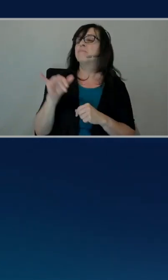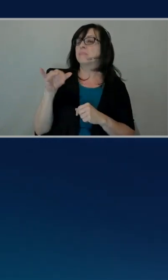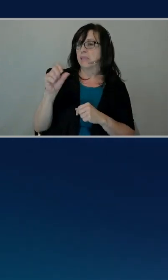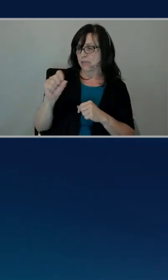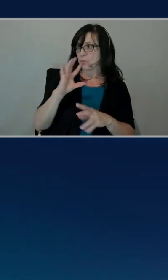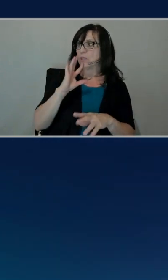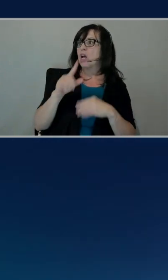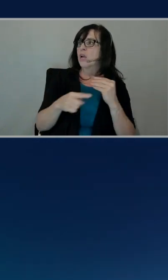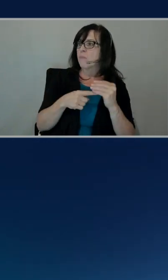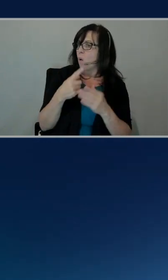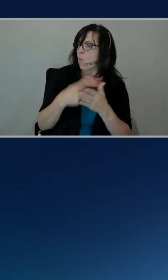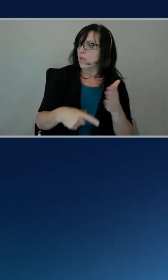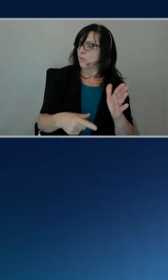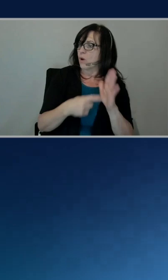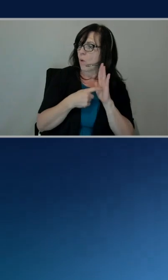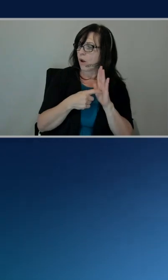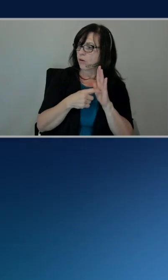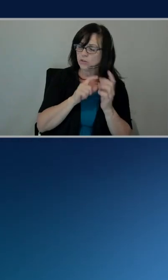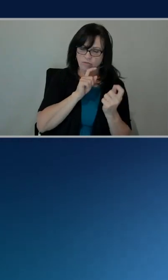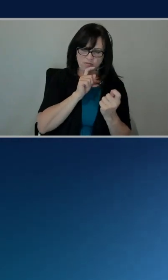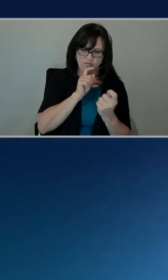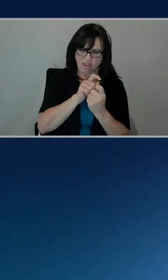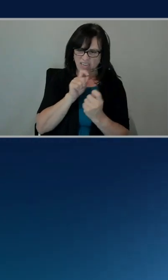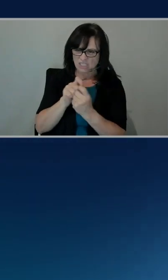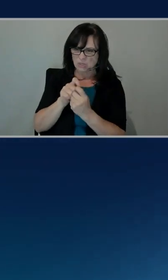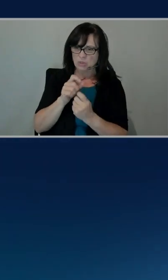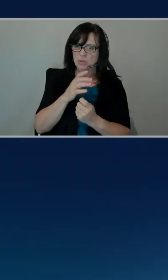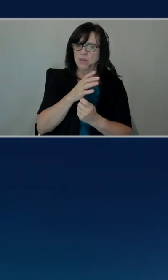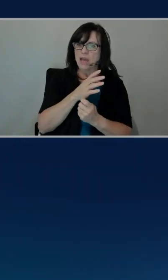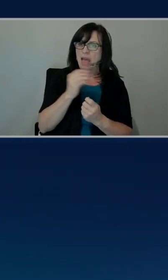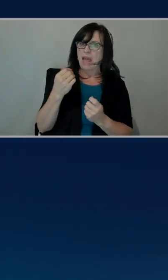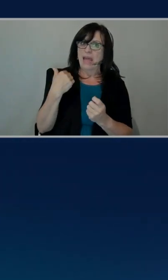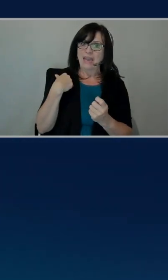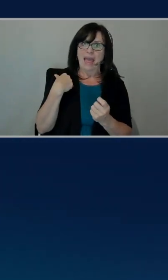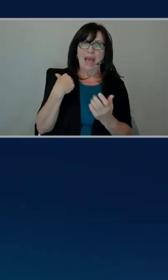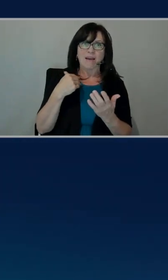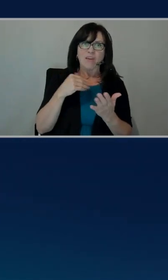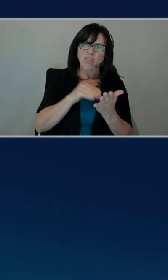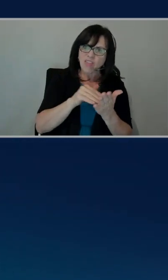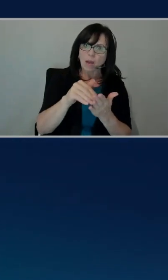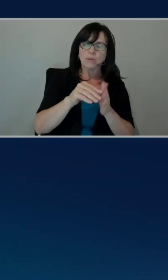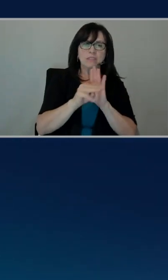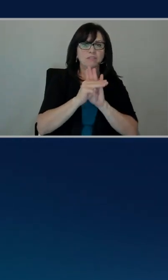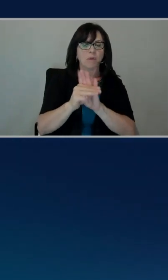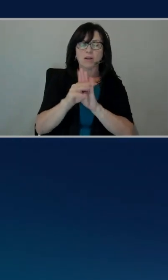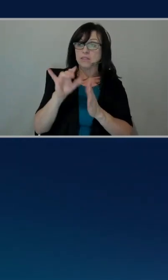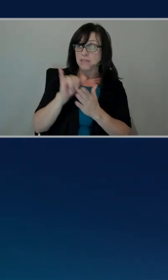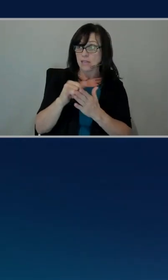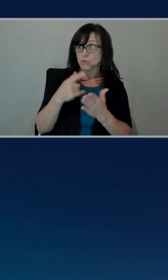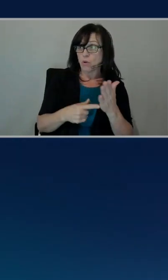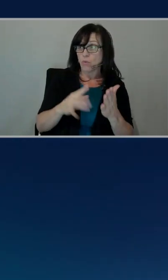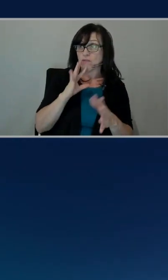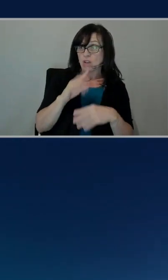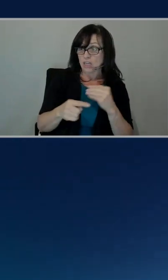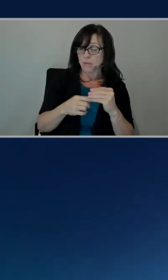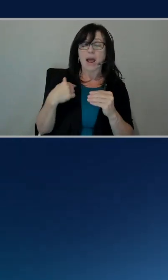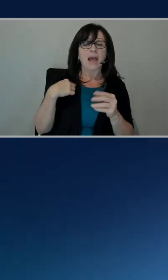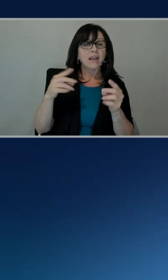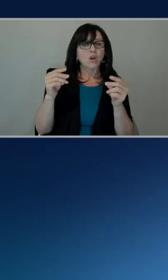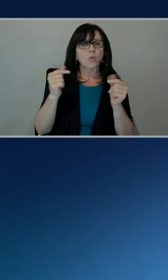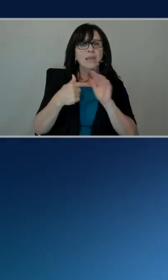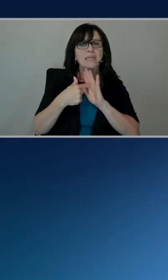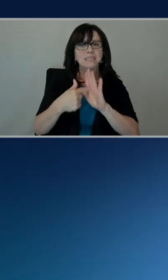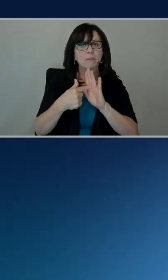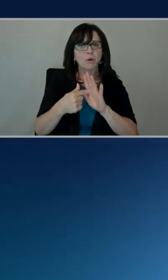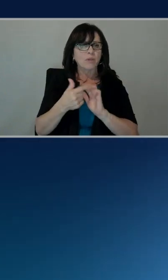it takes to fine-tune and host thousands of models. That's what we'll talk about. So I got a quick demo. Let's just take a look